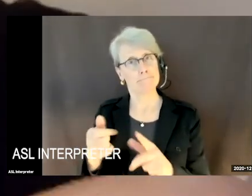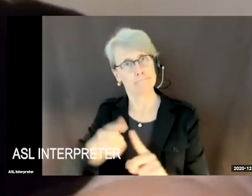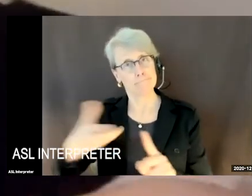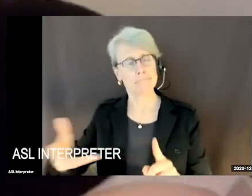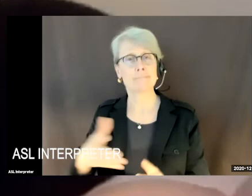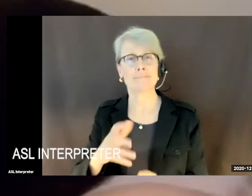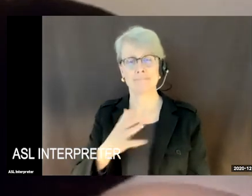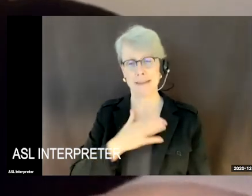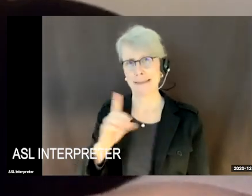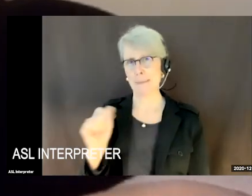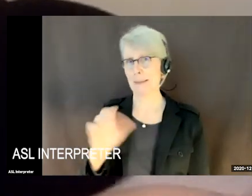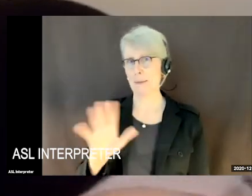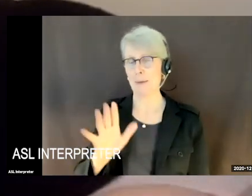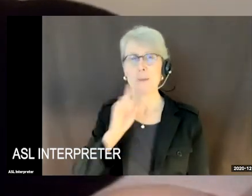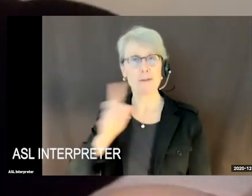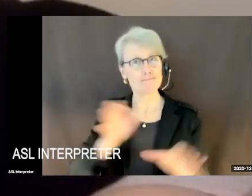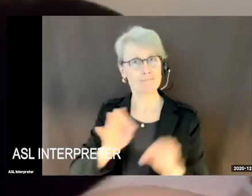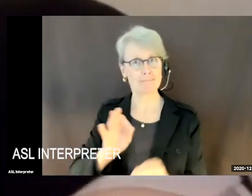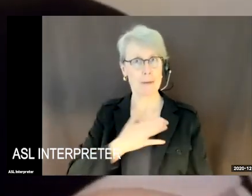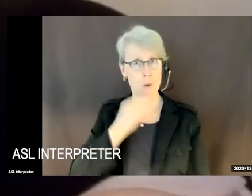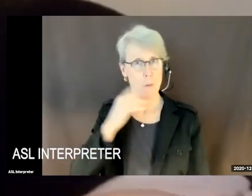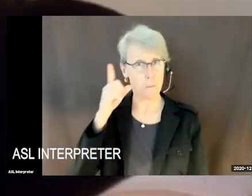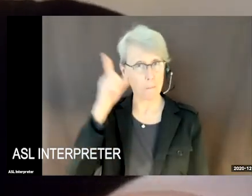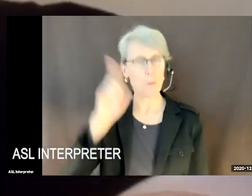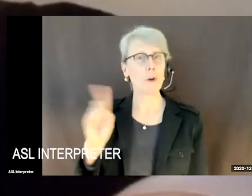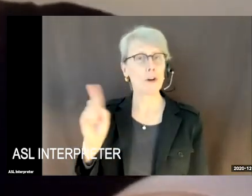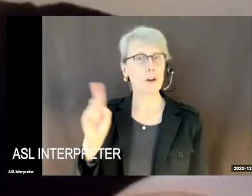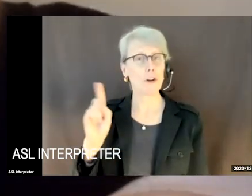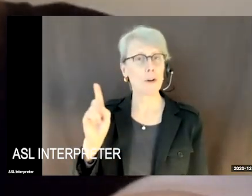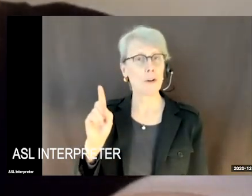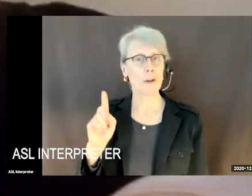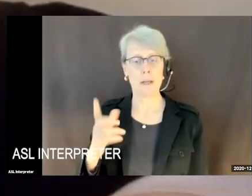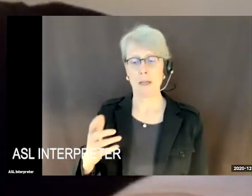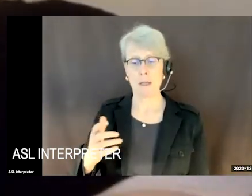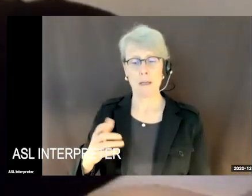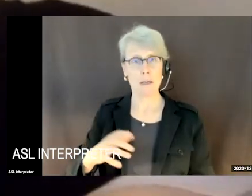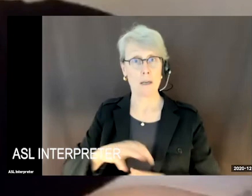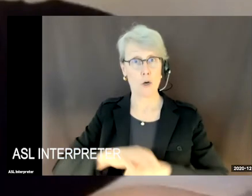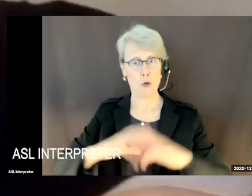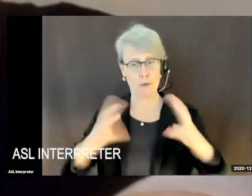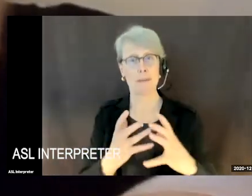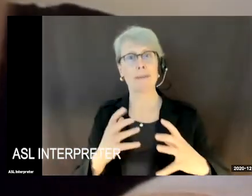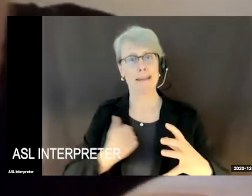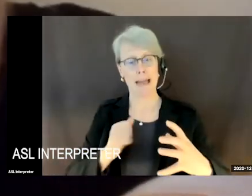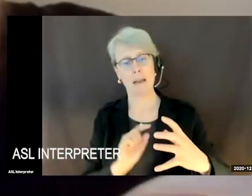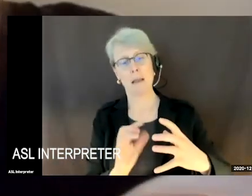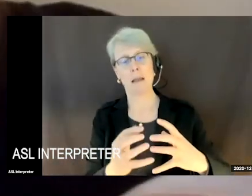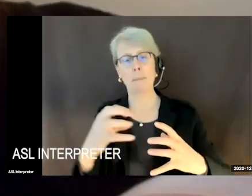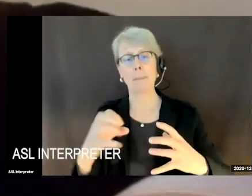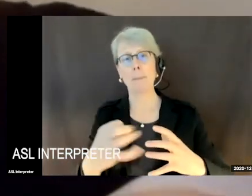Now, I'm not going to tell you about my disability specifically, rather my home. If you don't know where